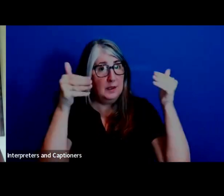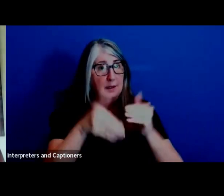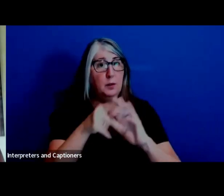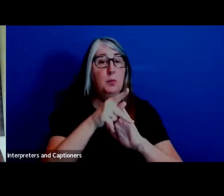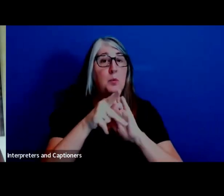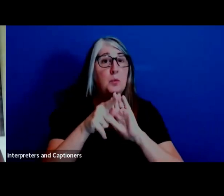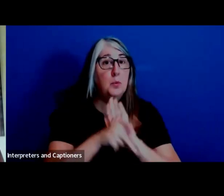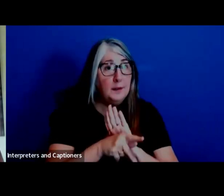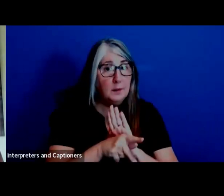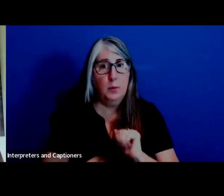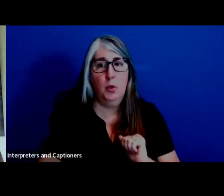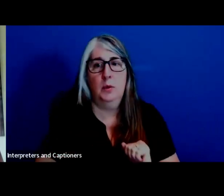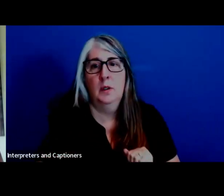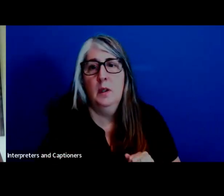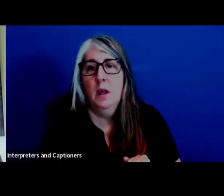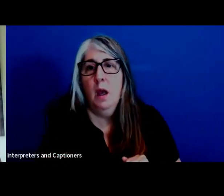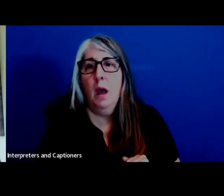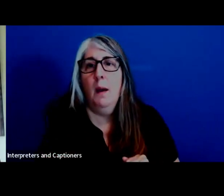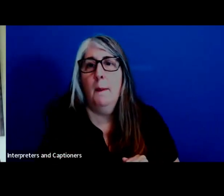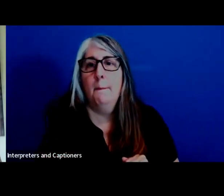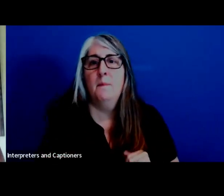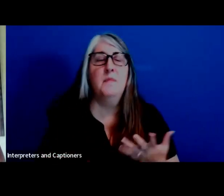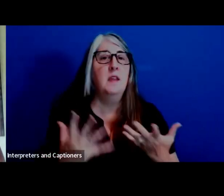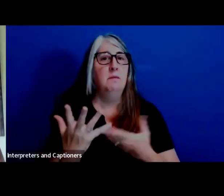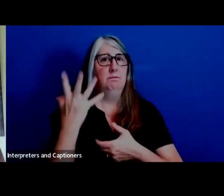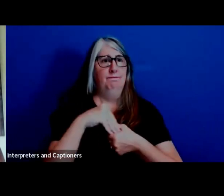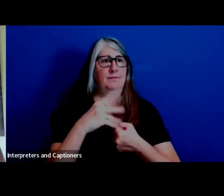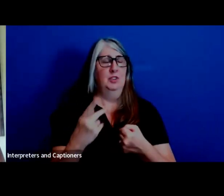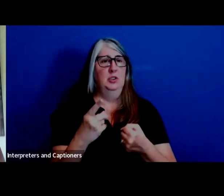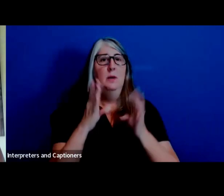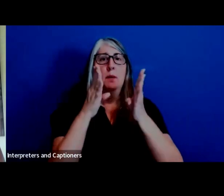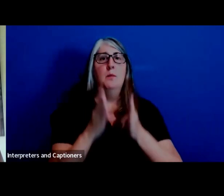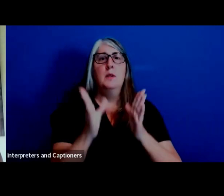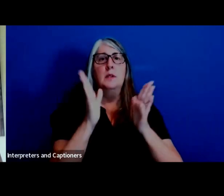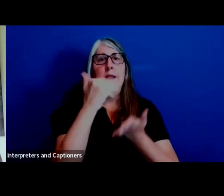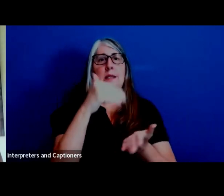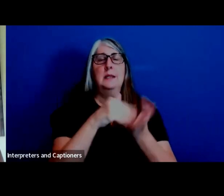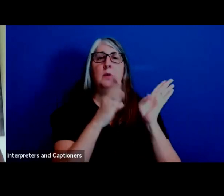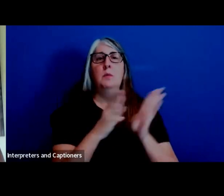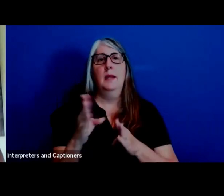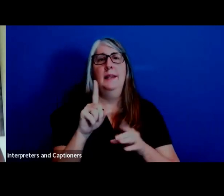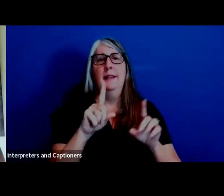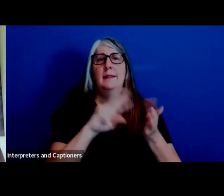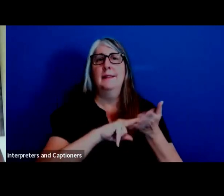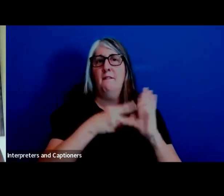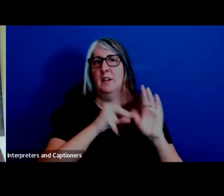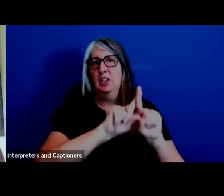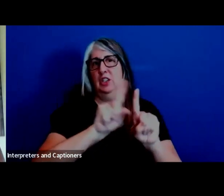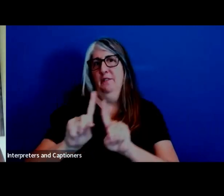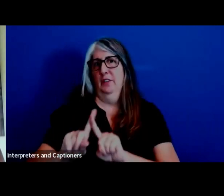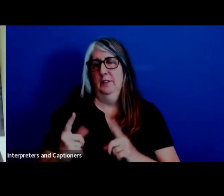principles, it would go into this world of, well, person-centered planning, there's different definitions.